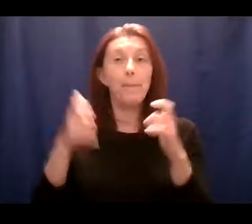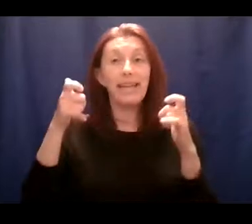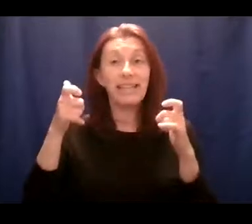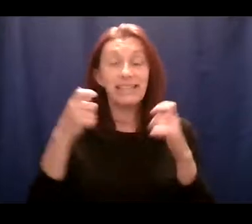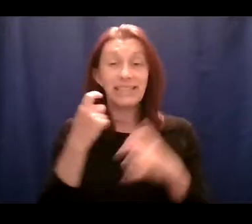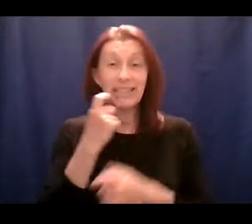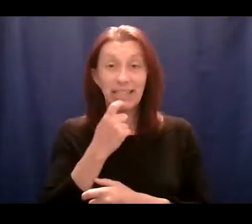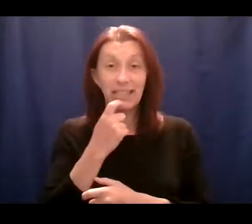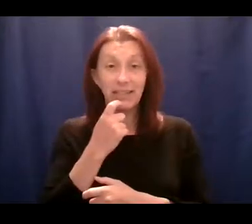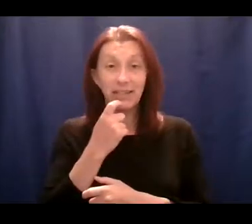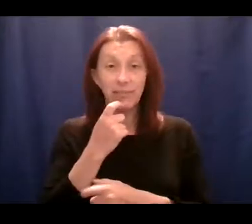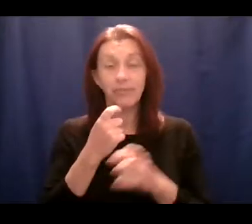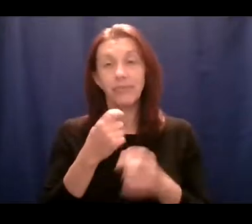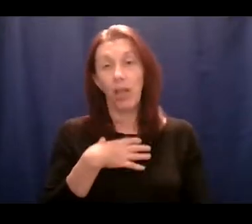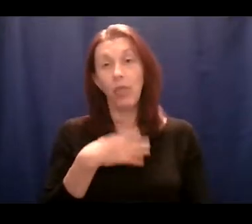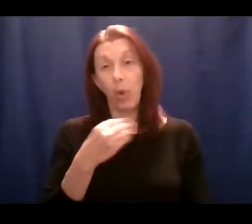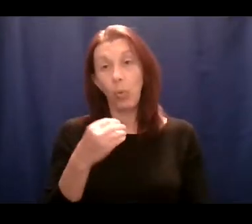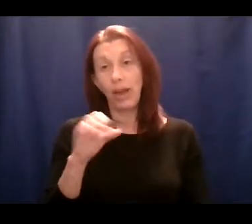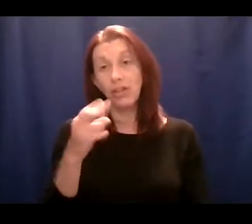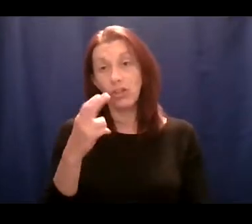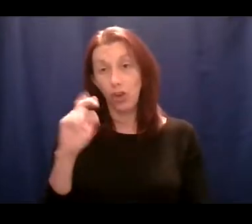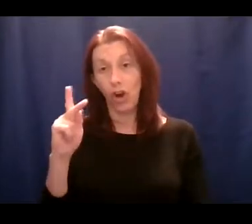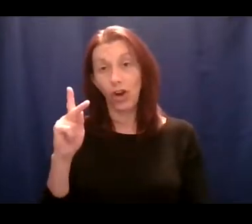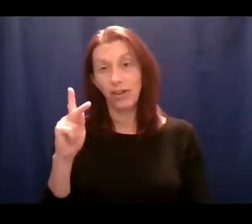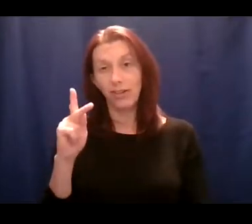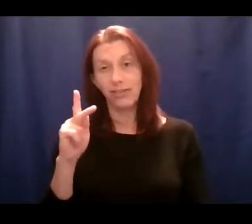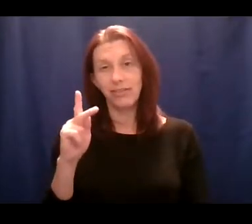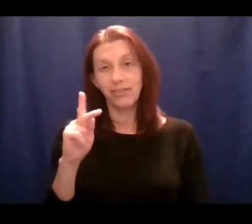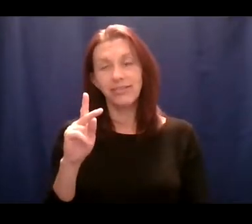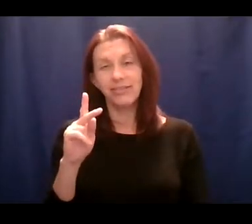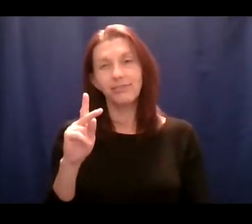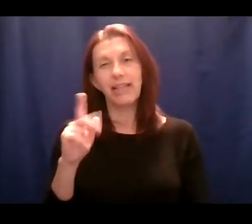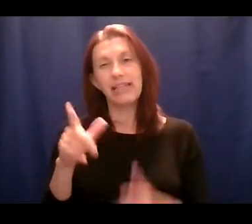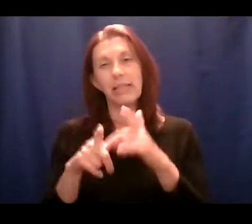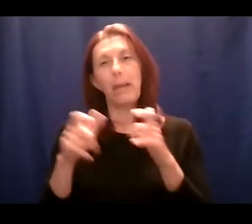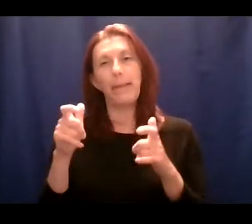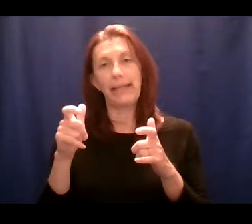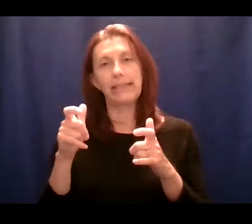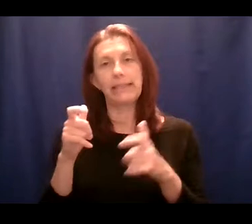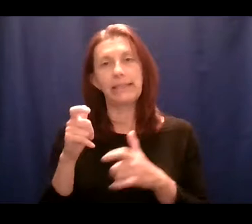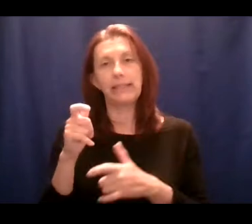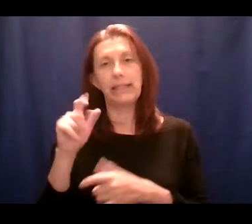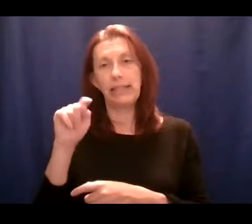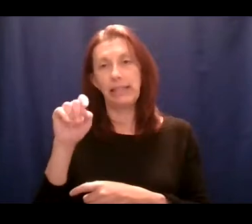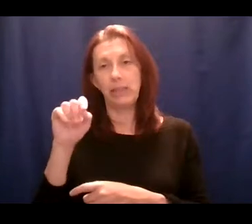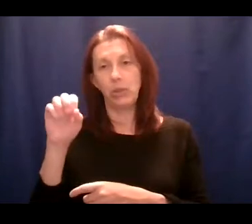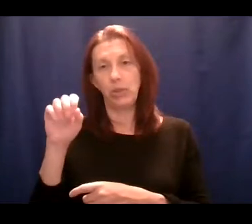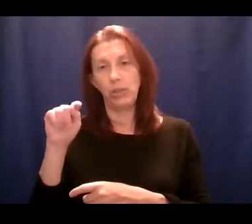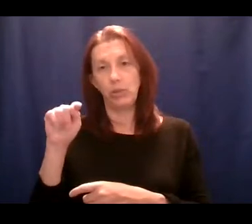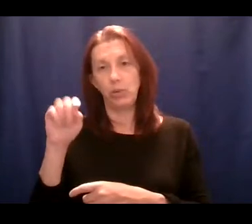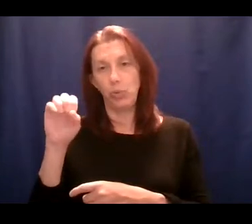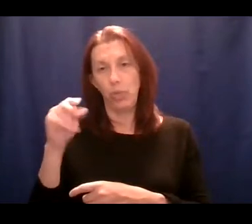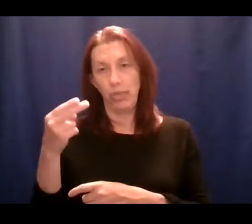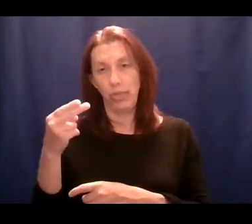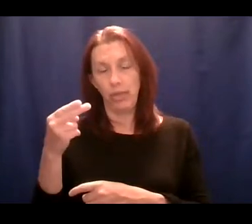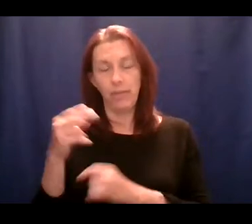shark here, the white shark, has the biggest tooth of our known sharks right now. But if we think